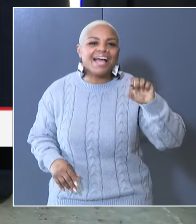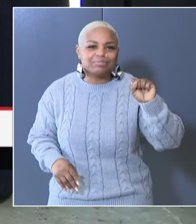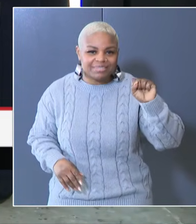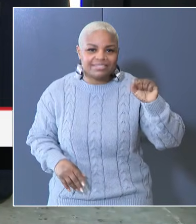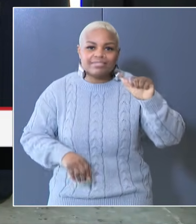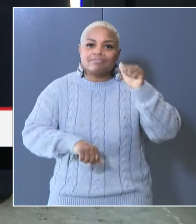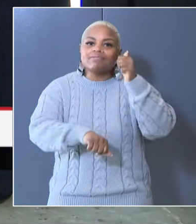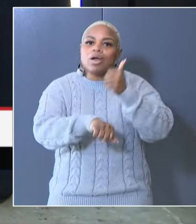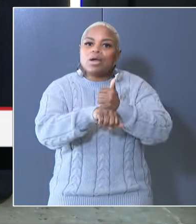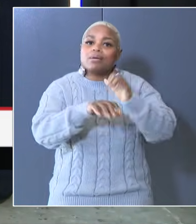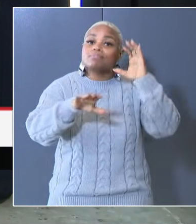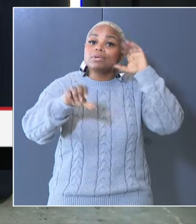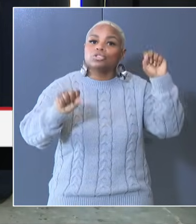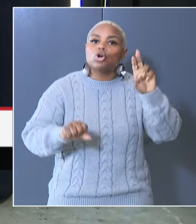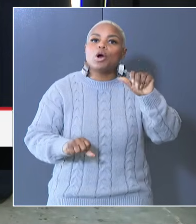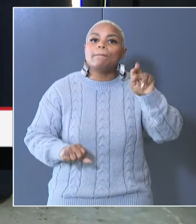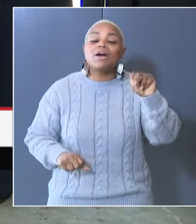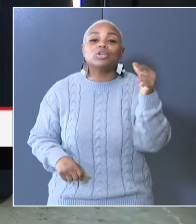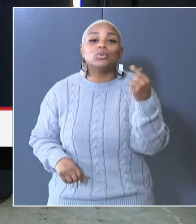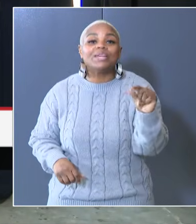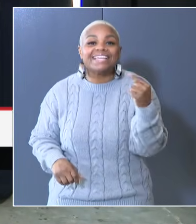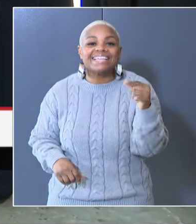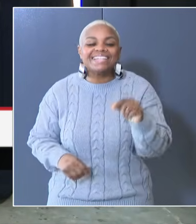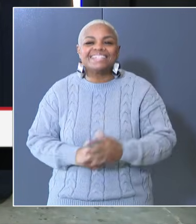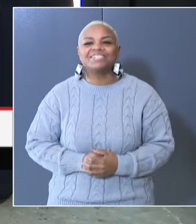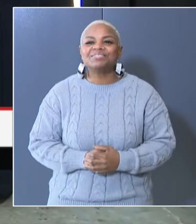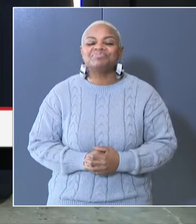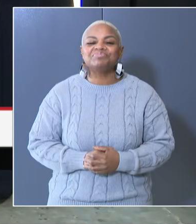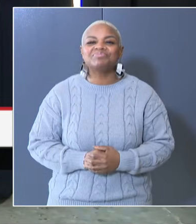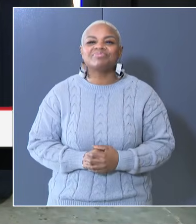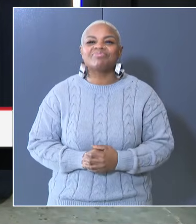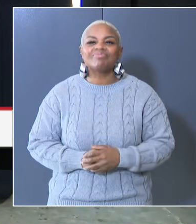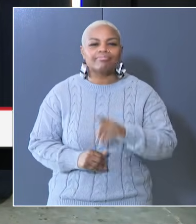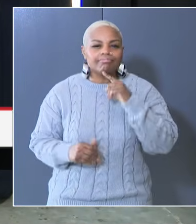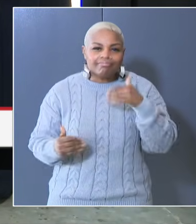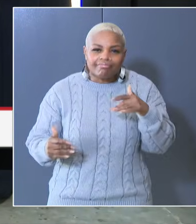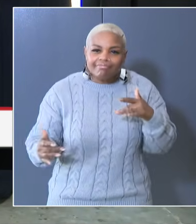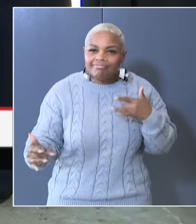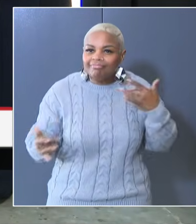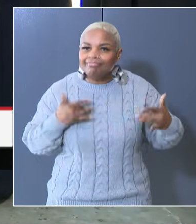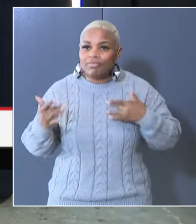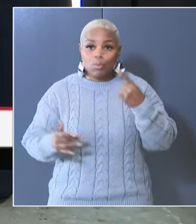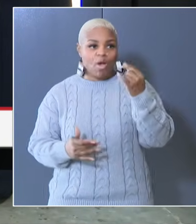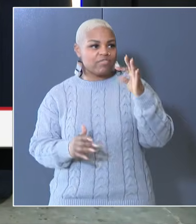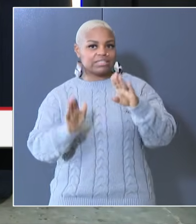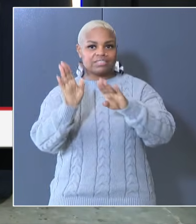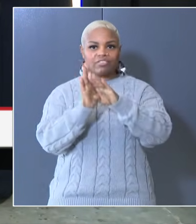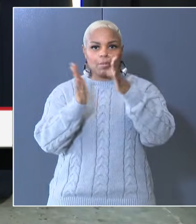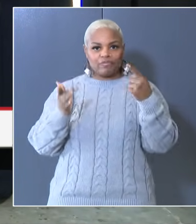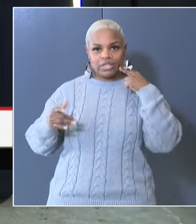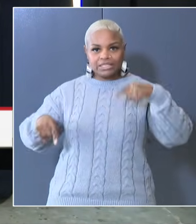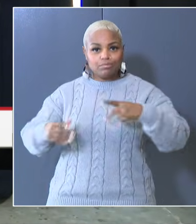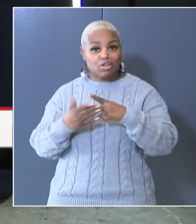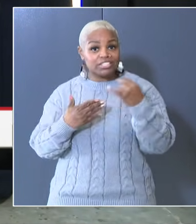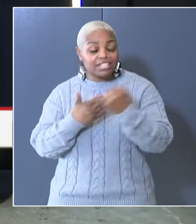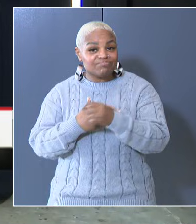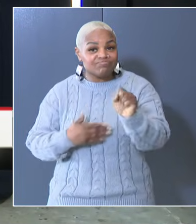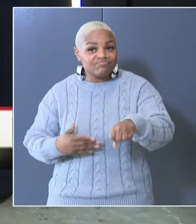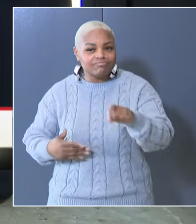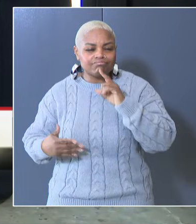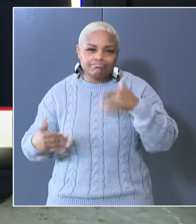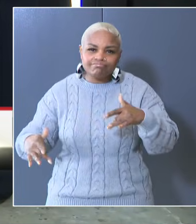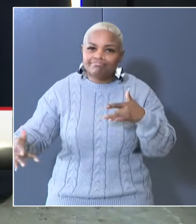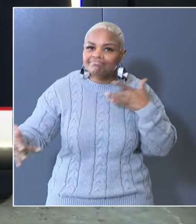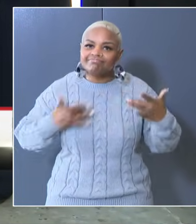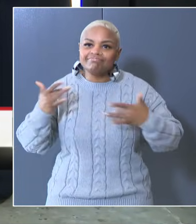Helios LLC. We are the developers on the project, and I'm so happy to see each and every one of your faces. Most